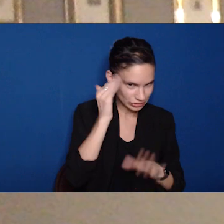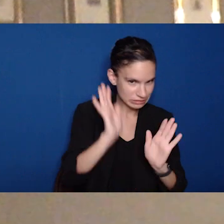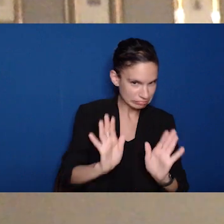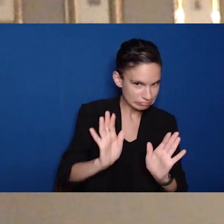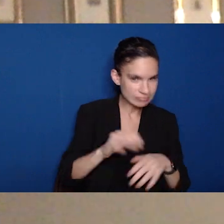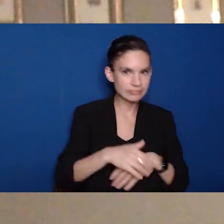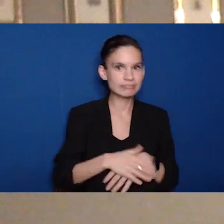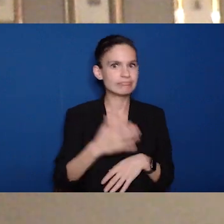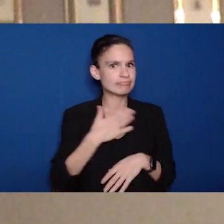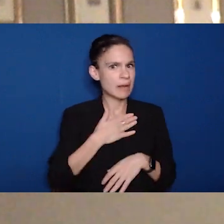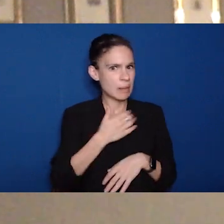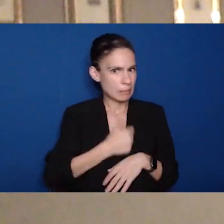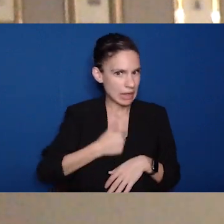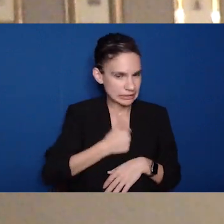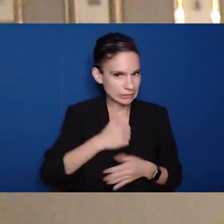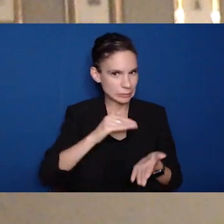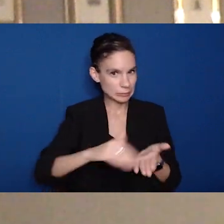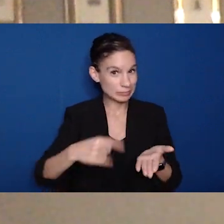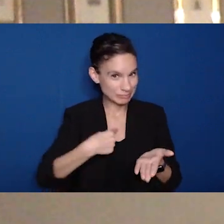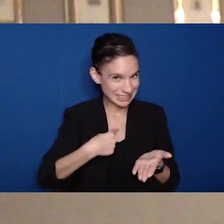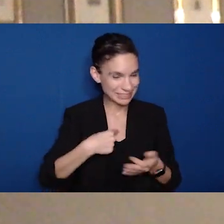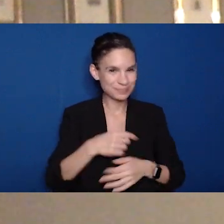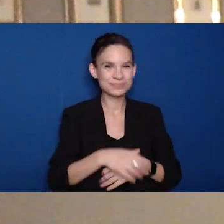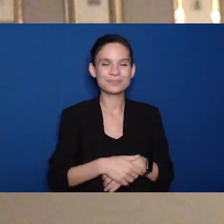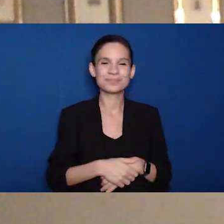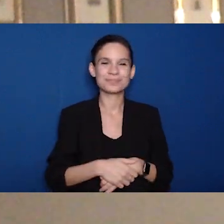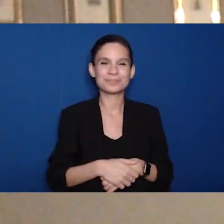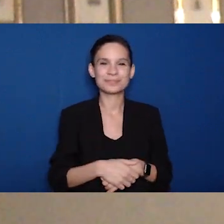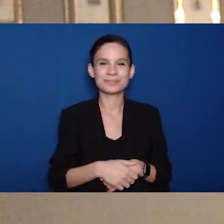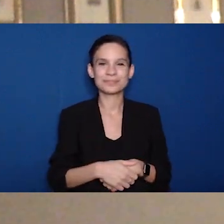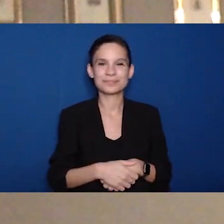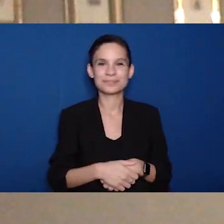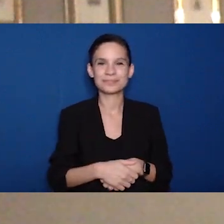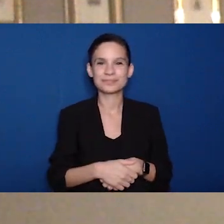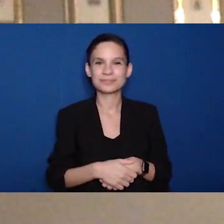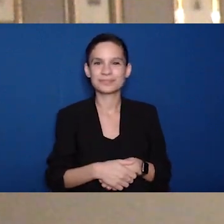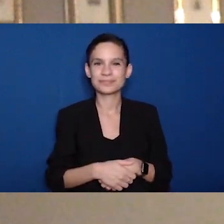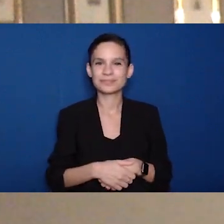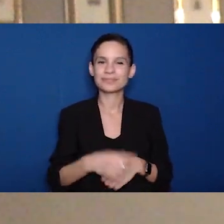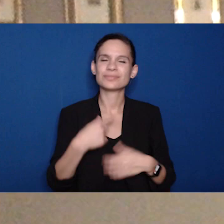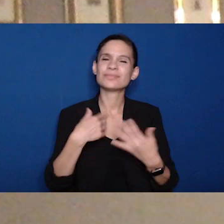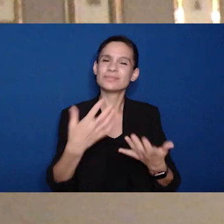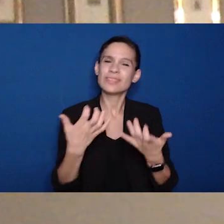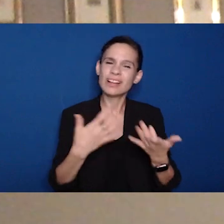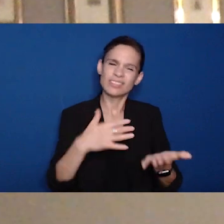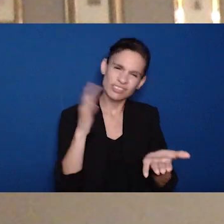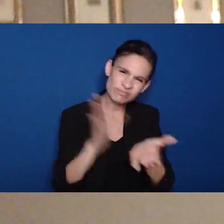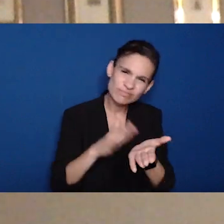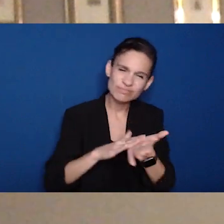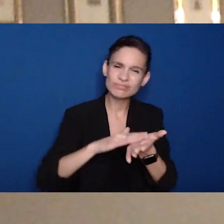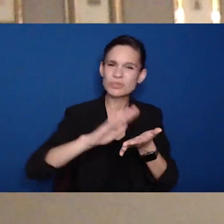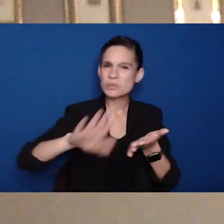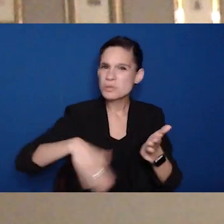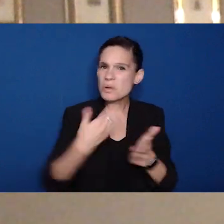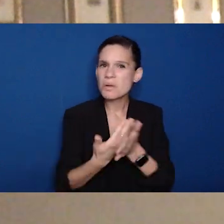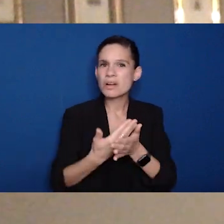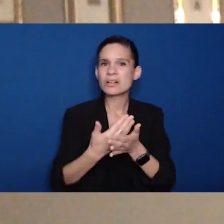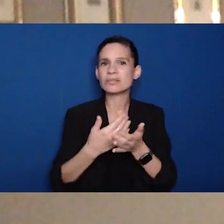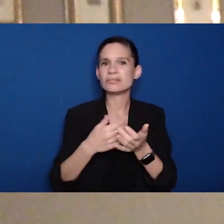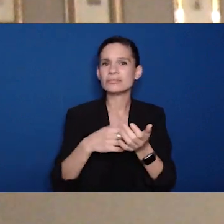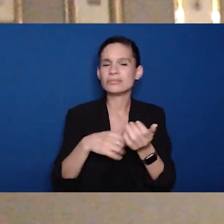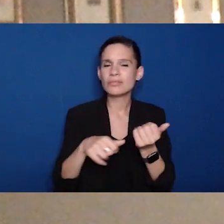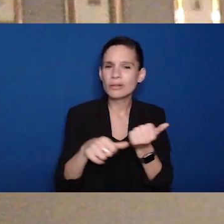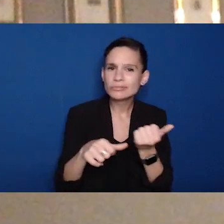of spreading knowledge. So forgive me. I want to shout out to